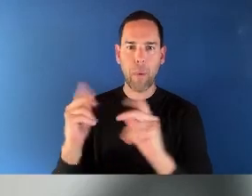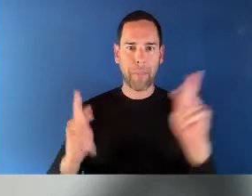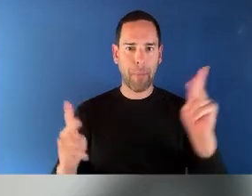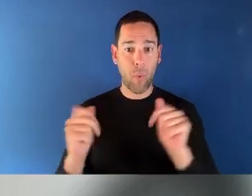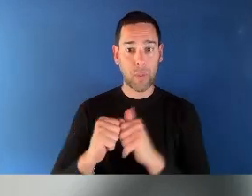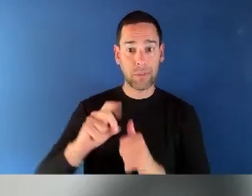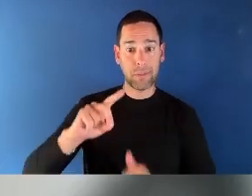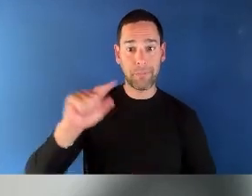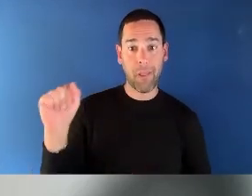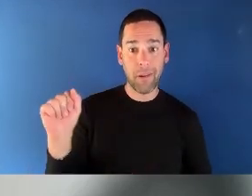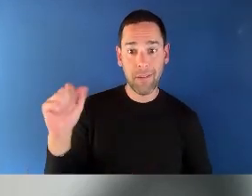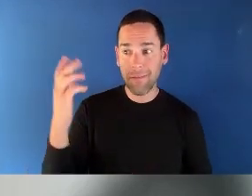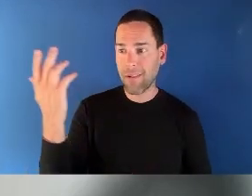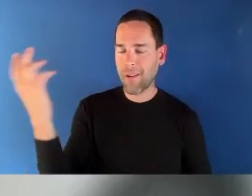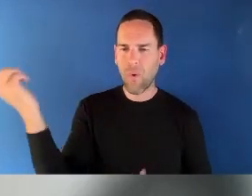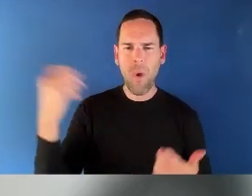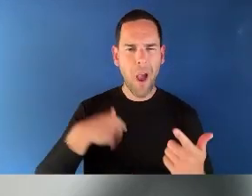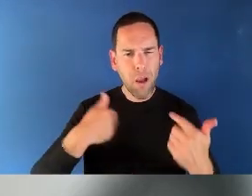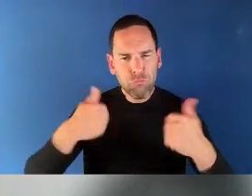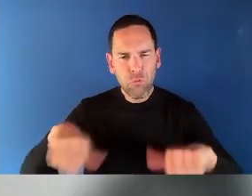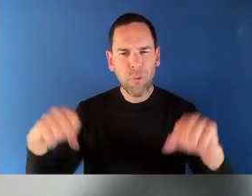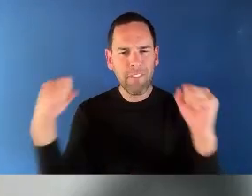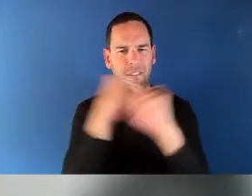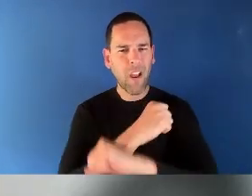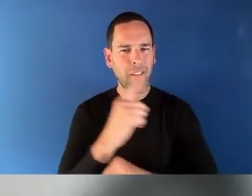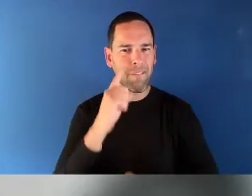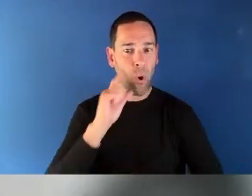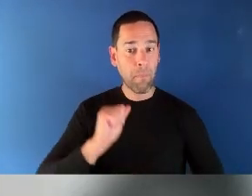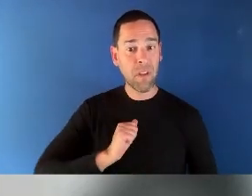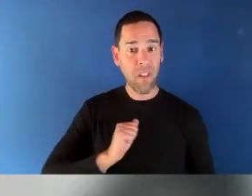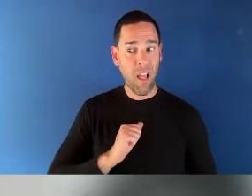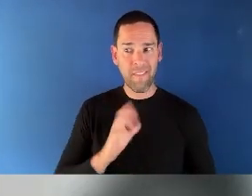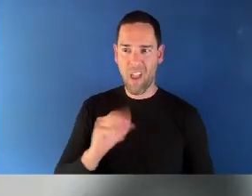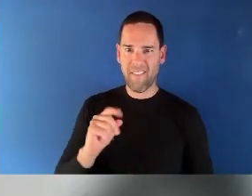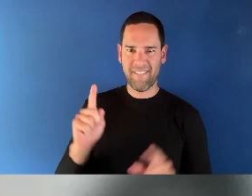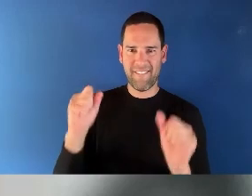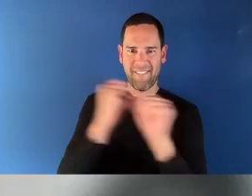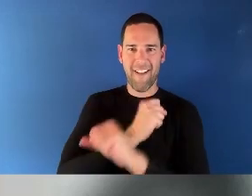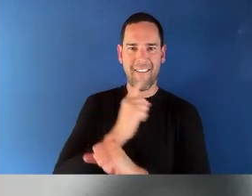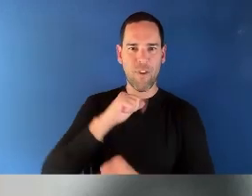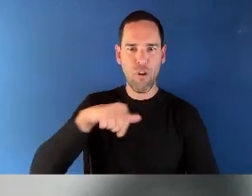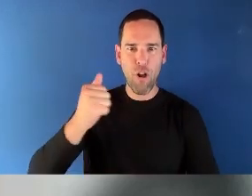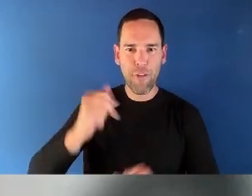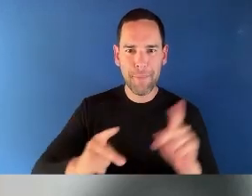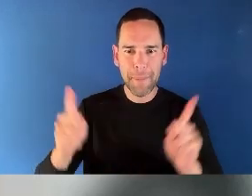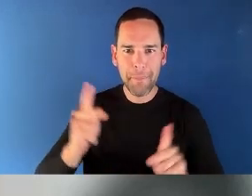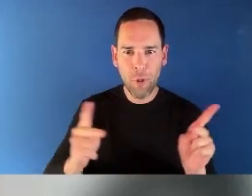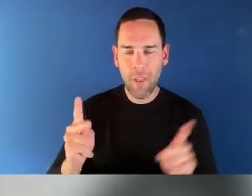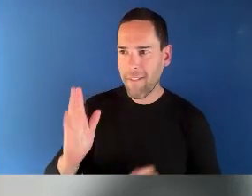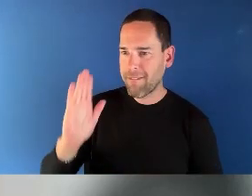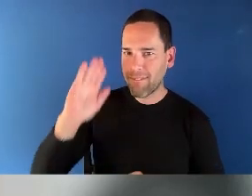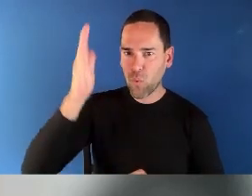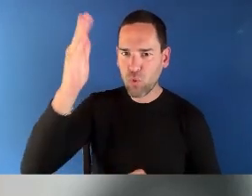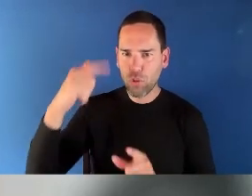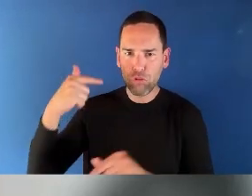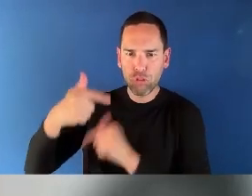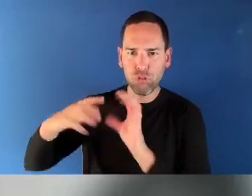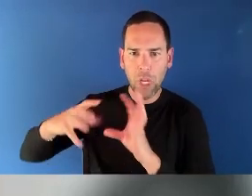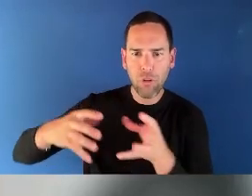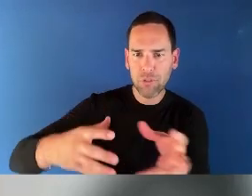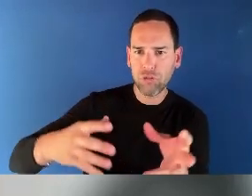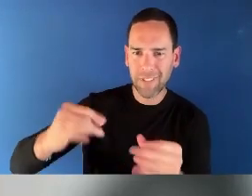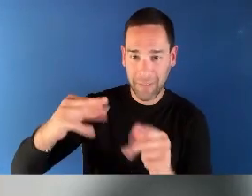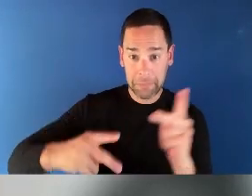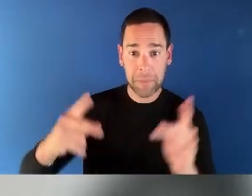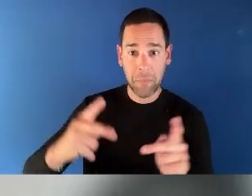only myself and the others, but the future generations of people with disabilities. And